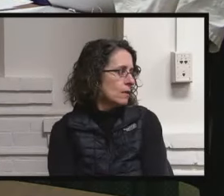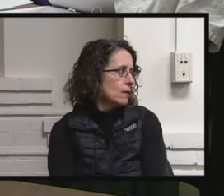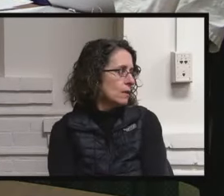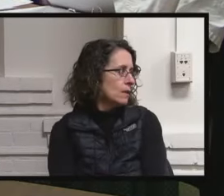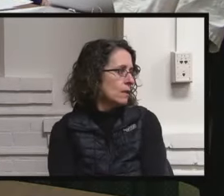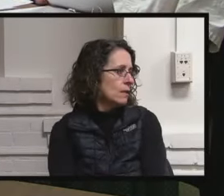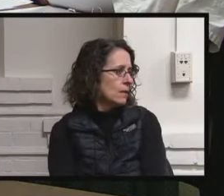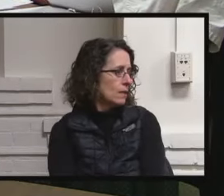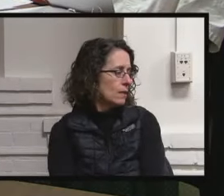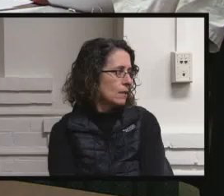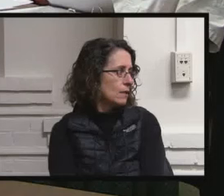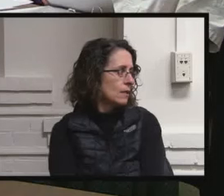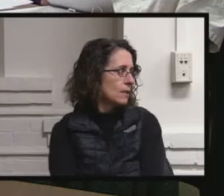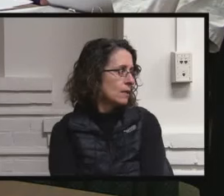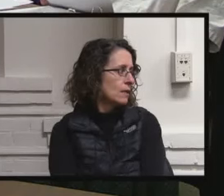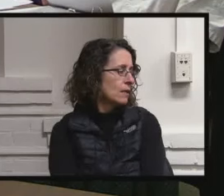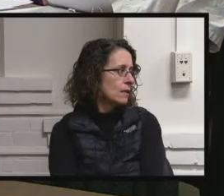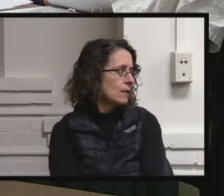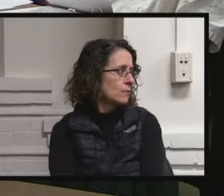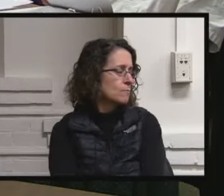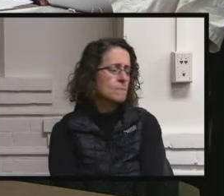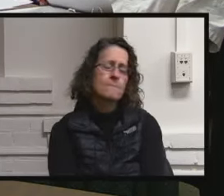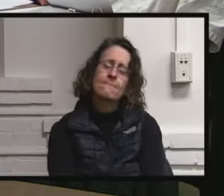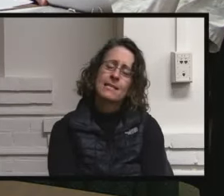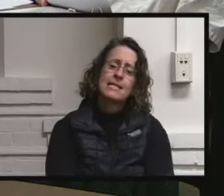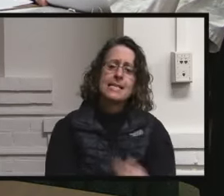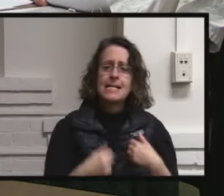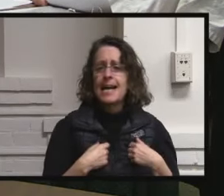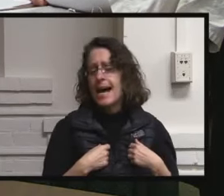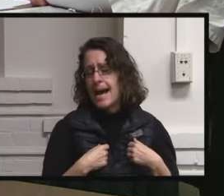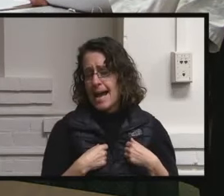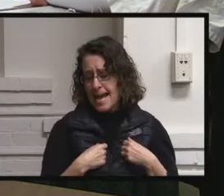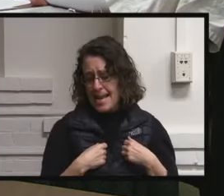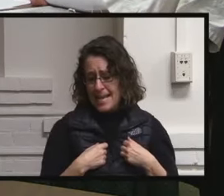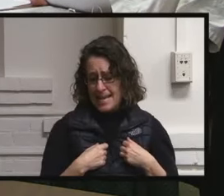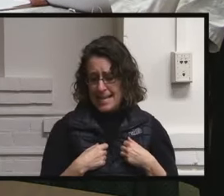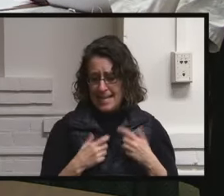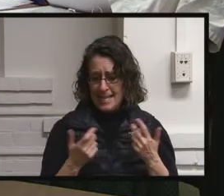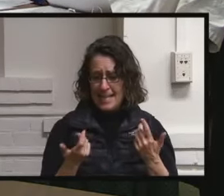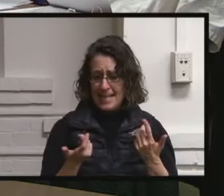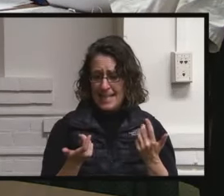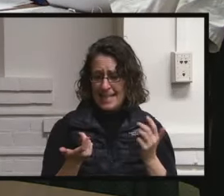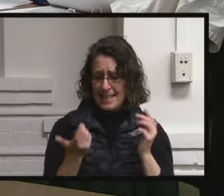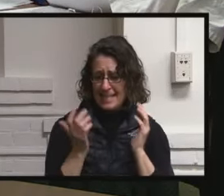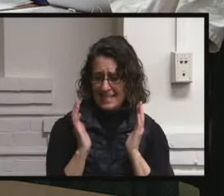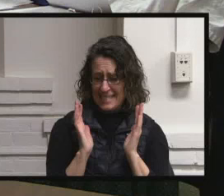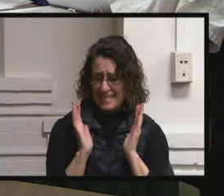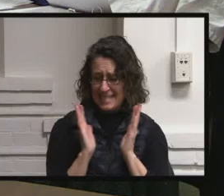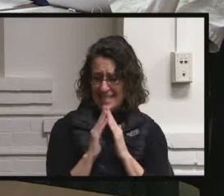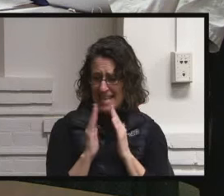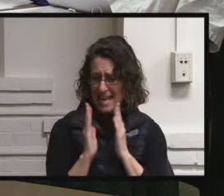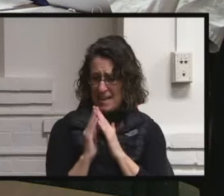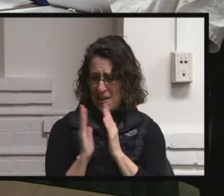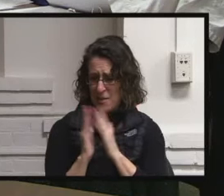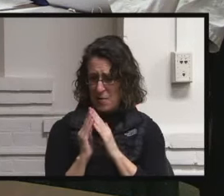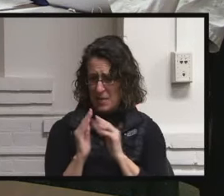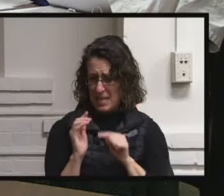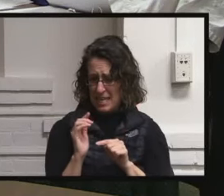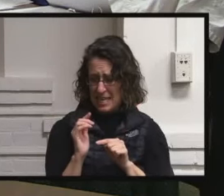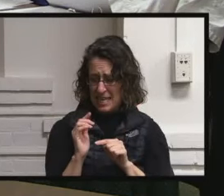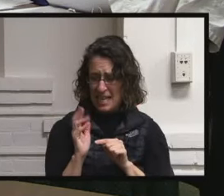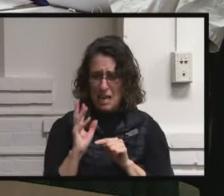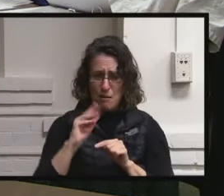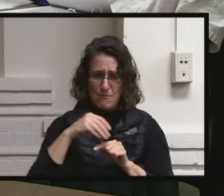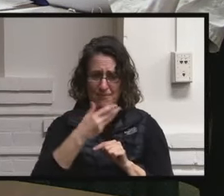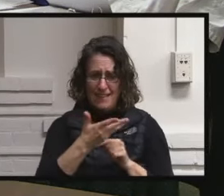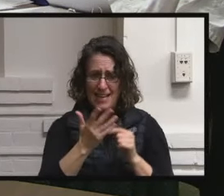there is a certain level of tension in the municipality providing the tax